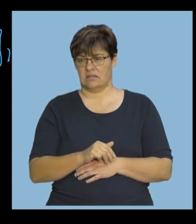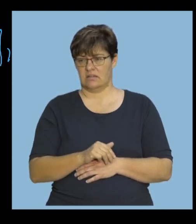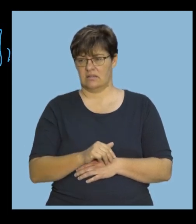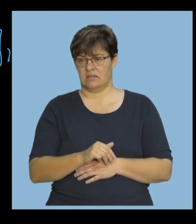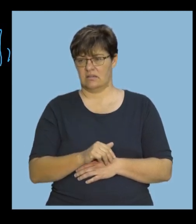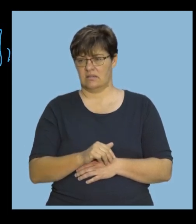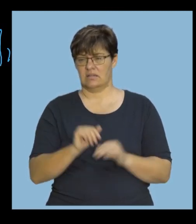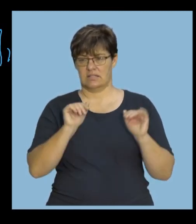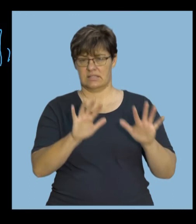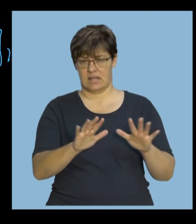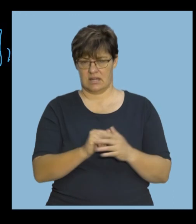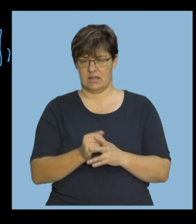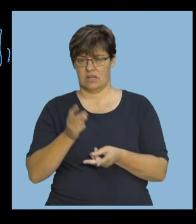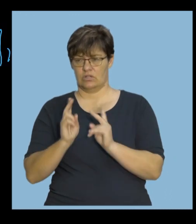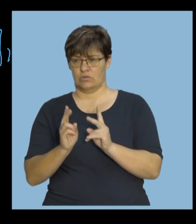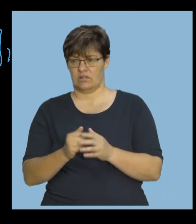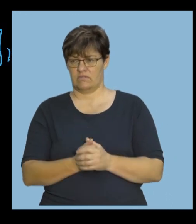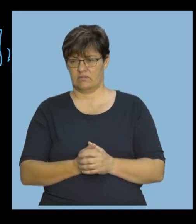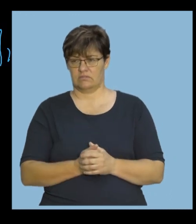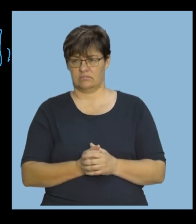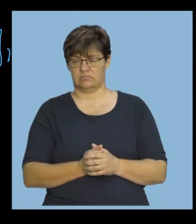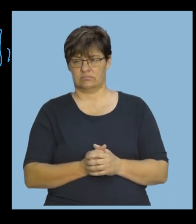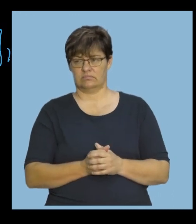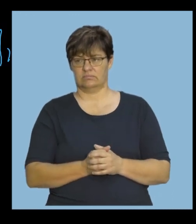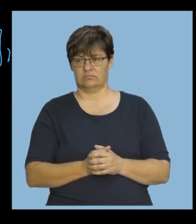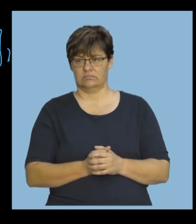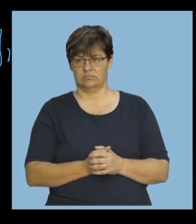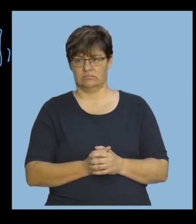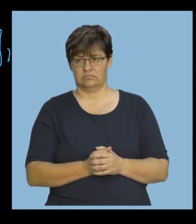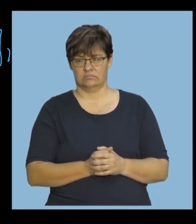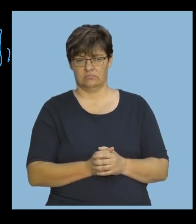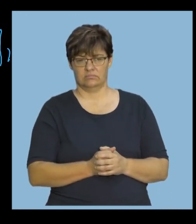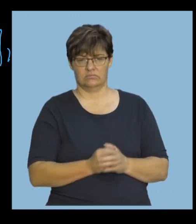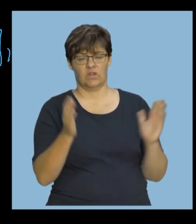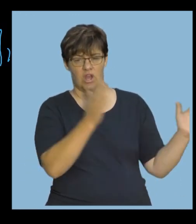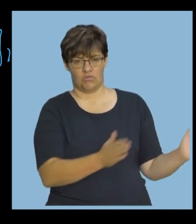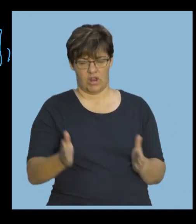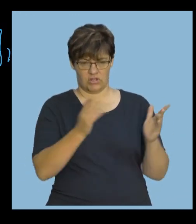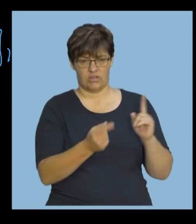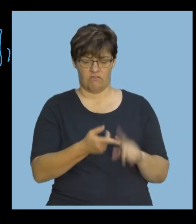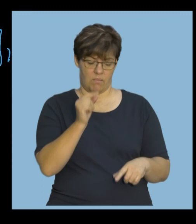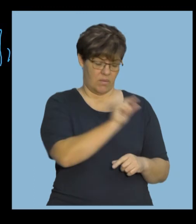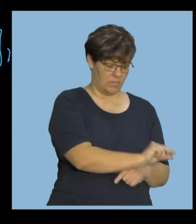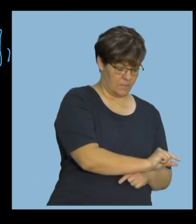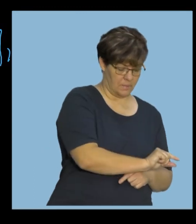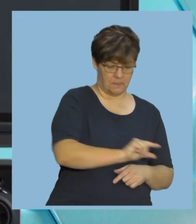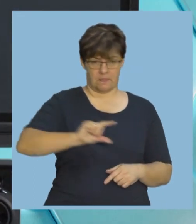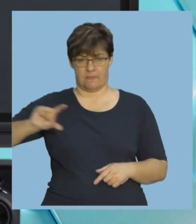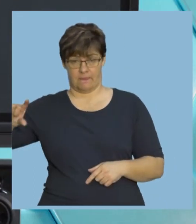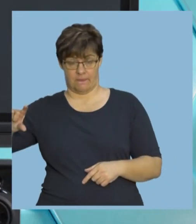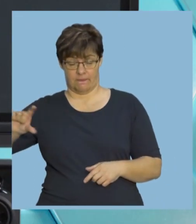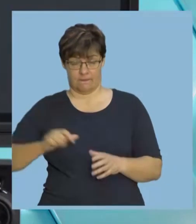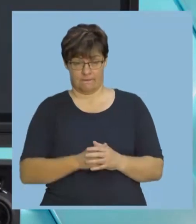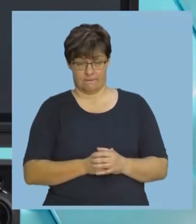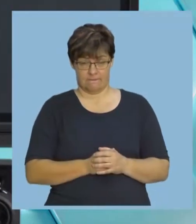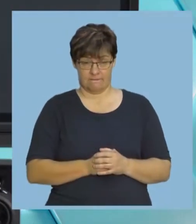9, 9. Then we're going to put 10 and 12. So it's arranging that